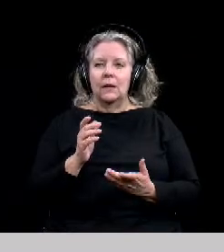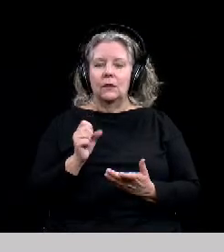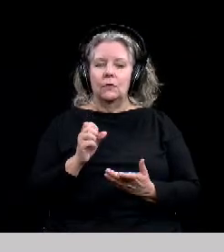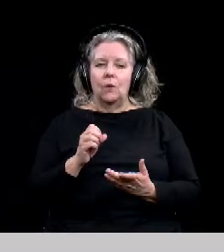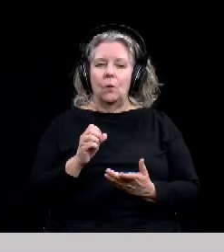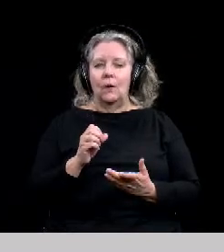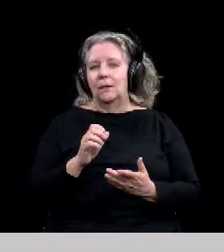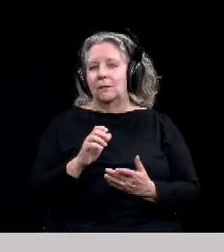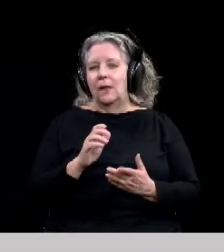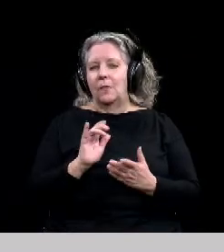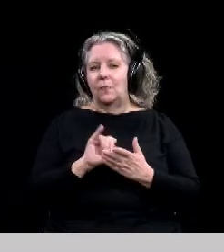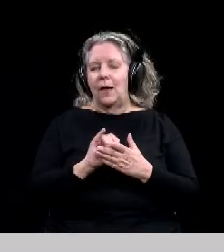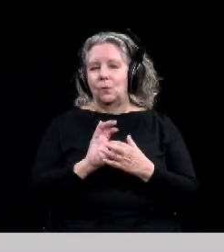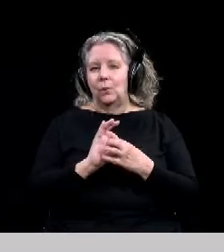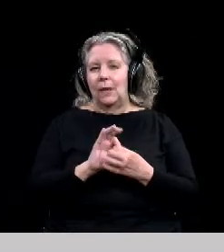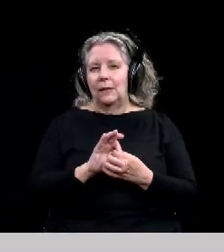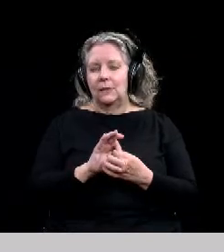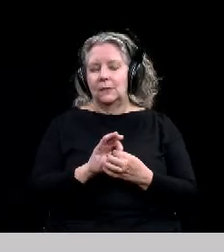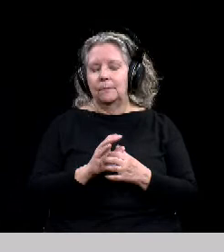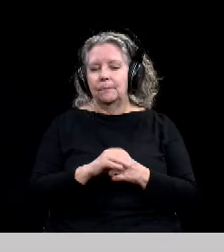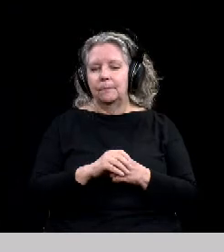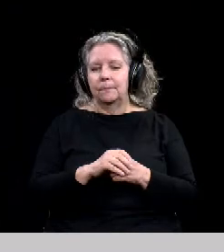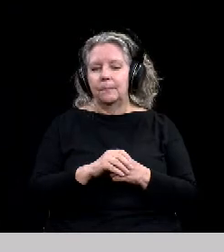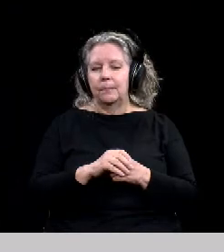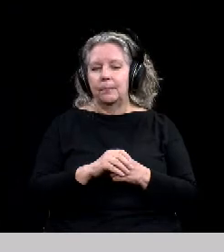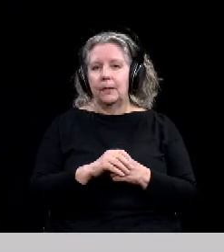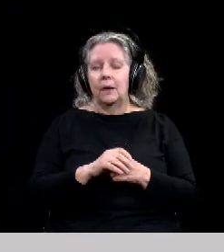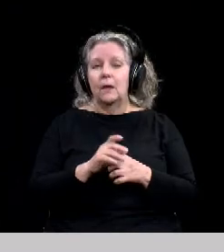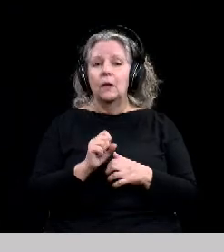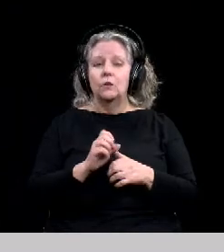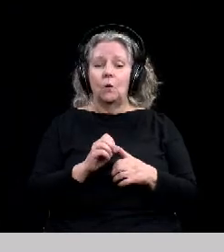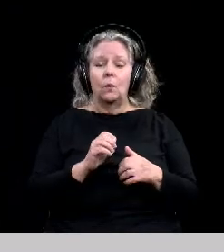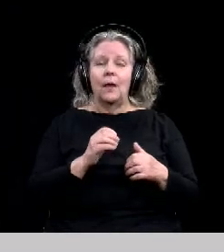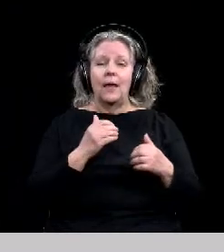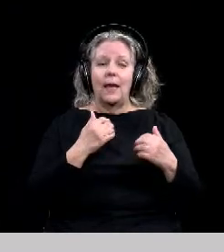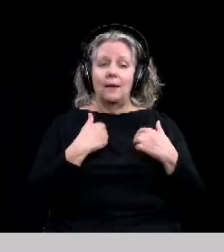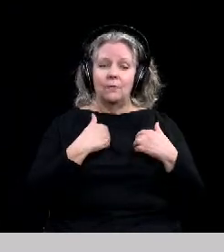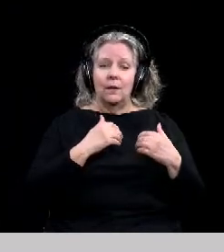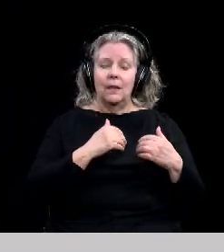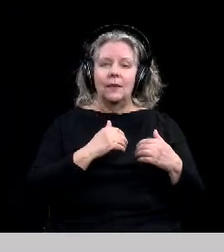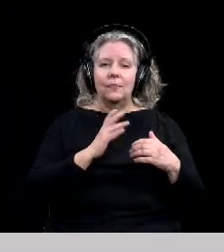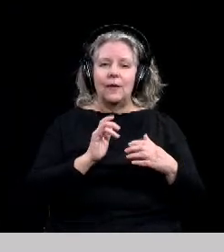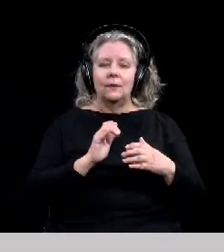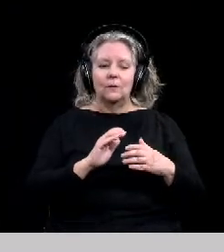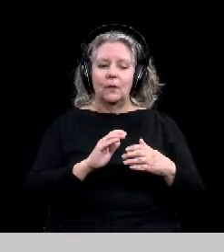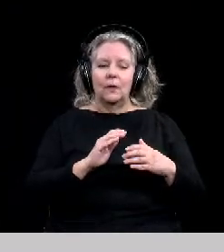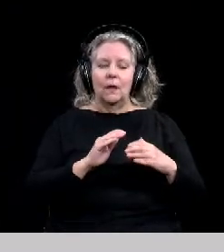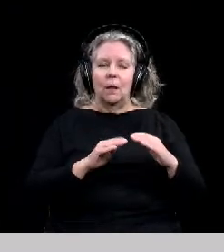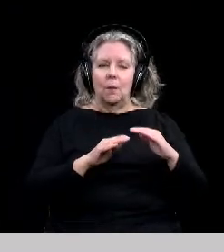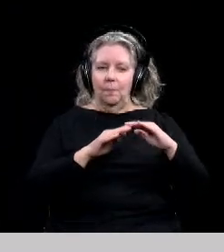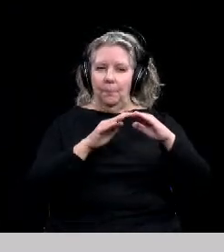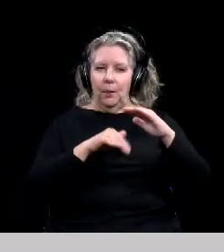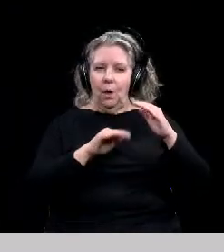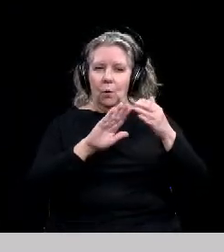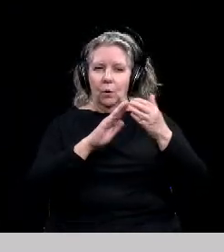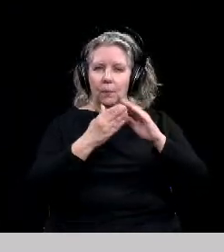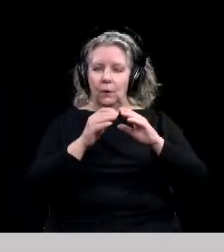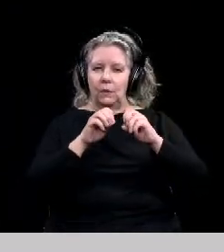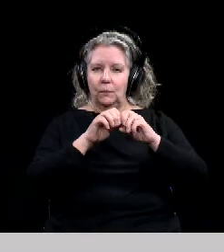that community spread threshold, but below the tipping point in that accelerated spread phase. So